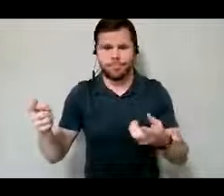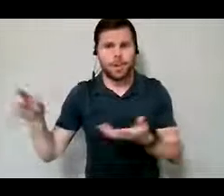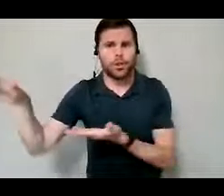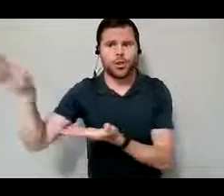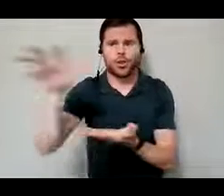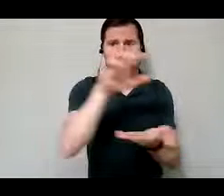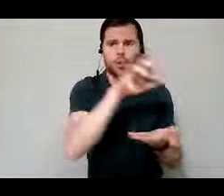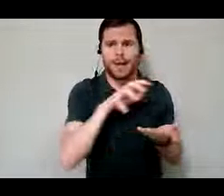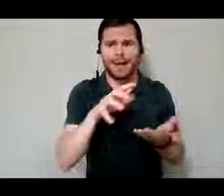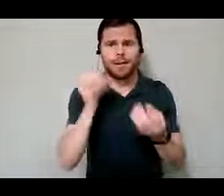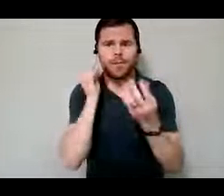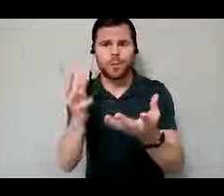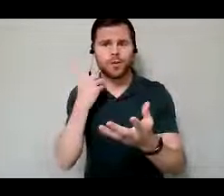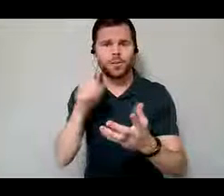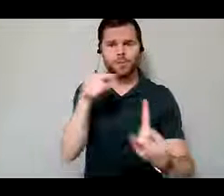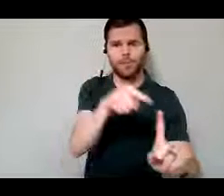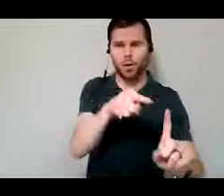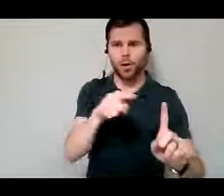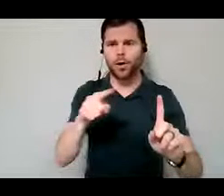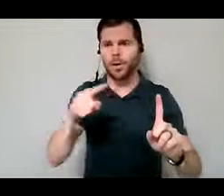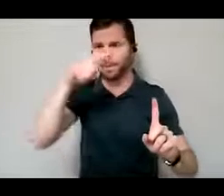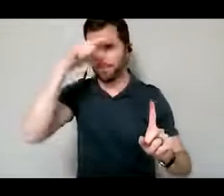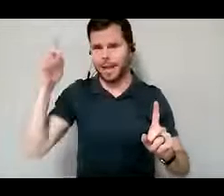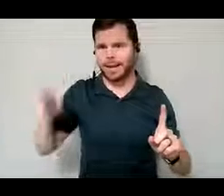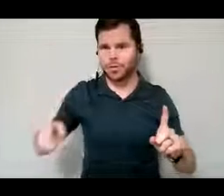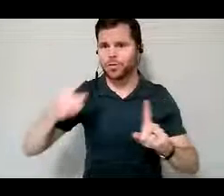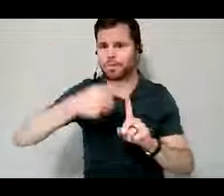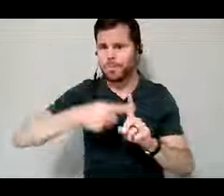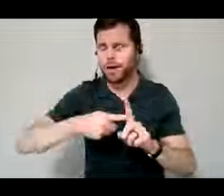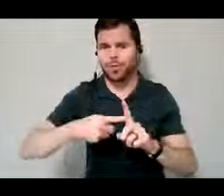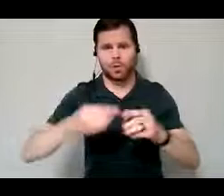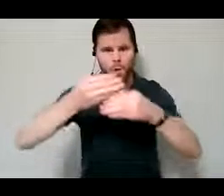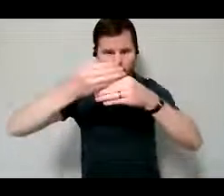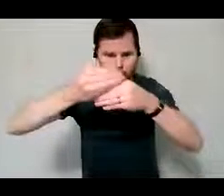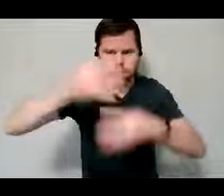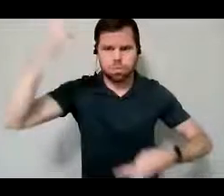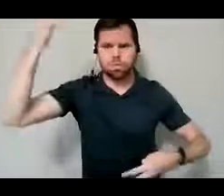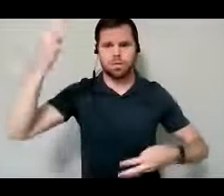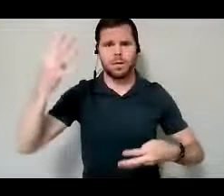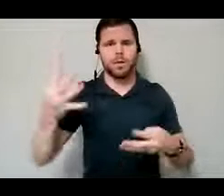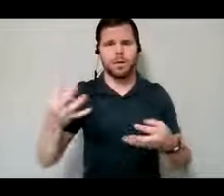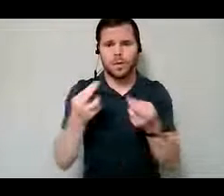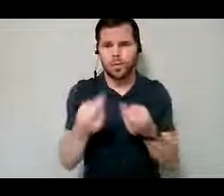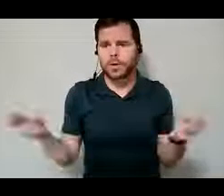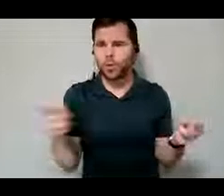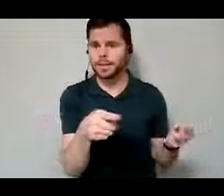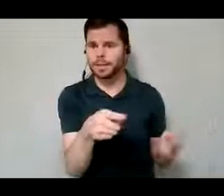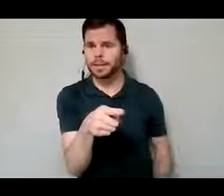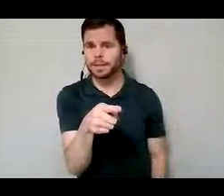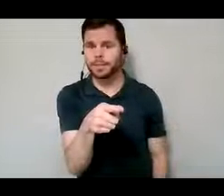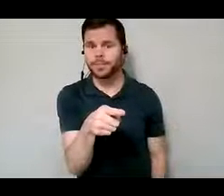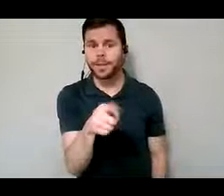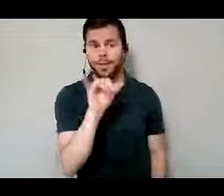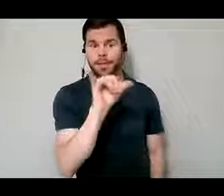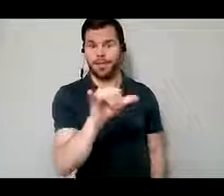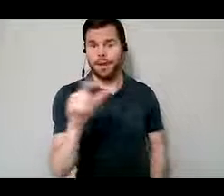to Black History Month. So you really have a plethora of sources. So this first part here is going